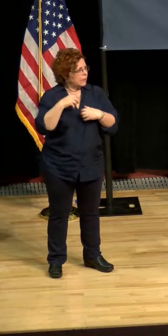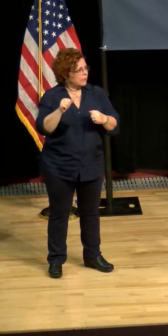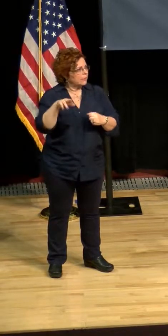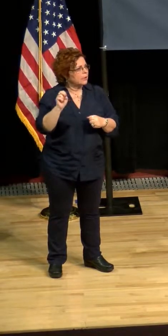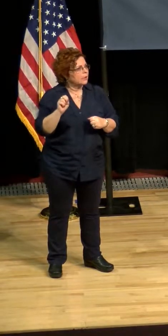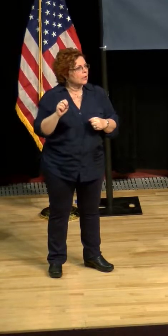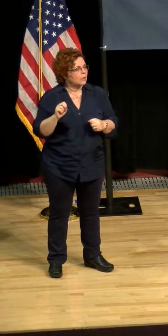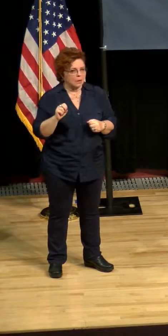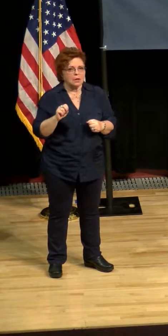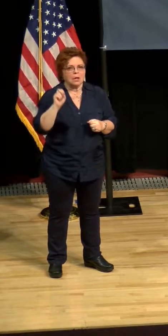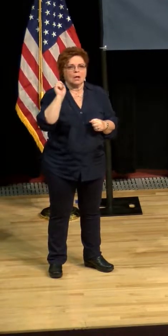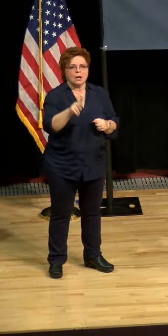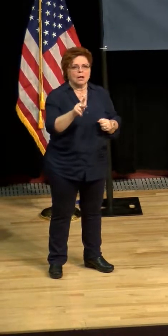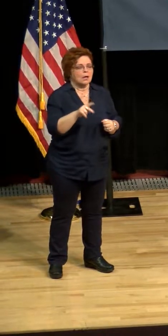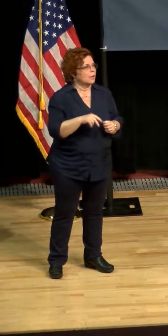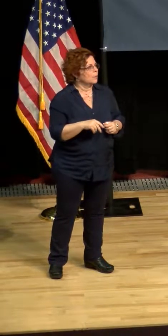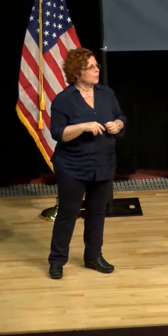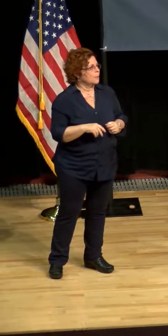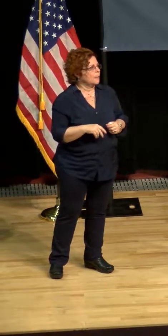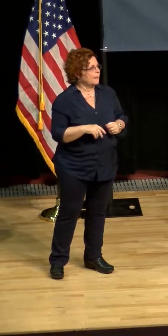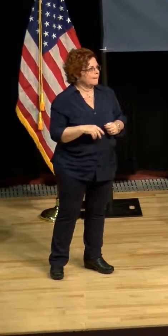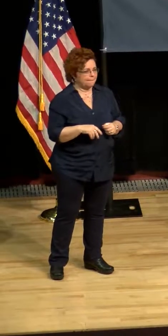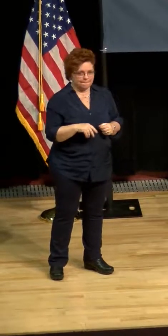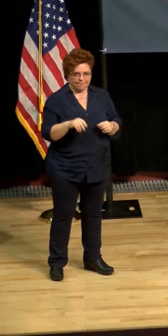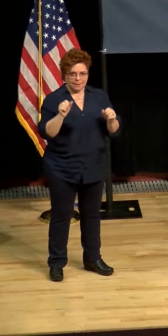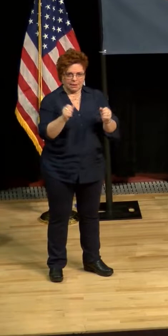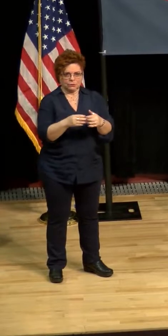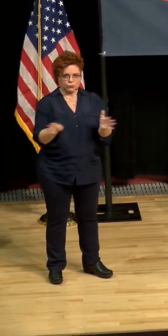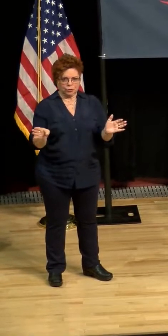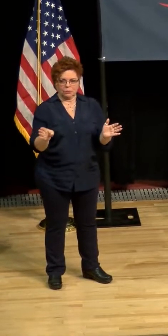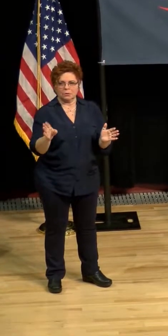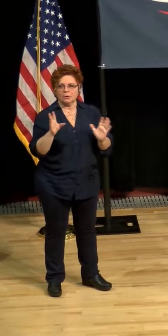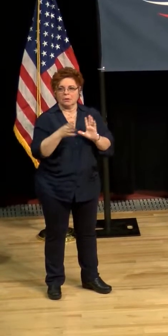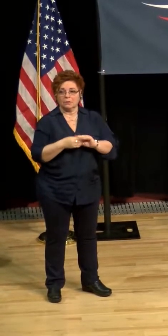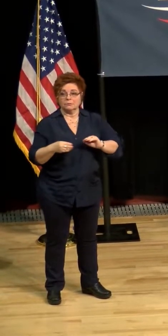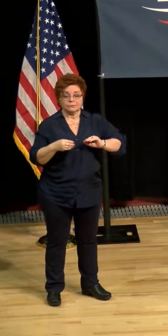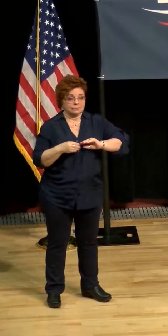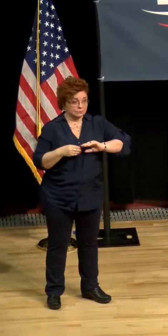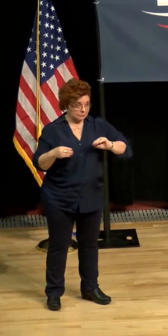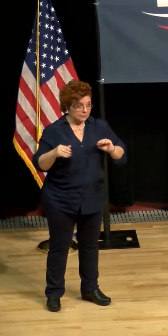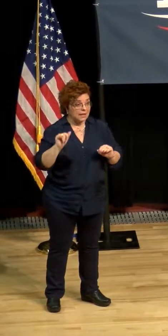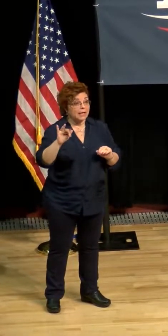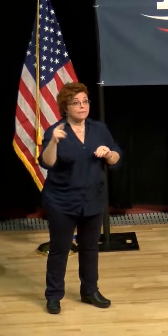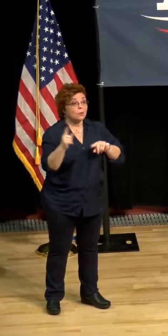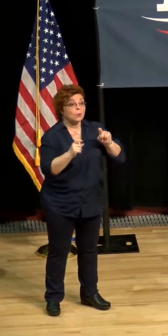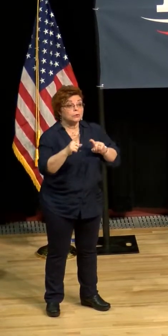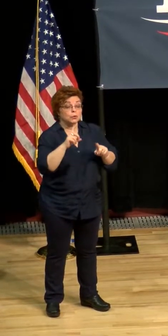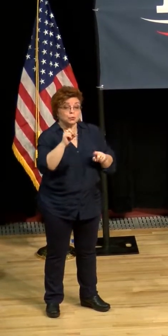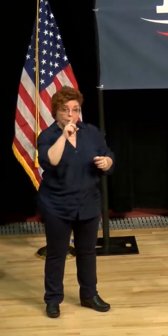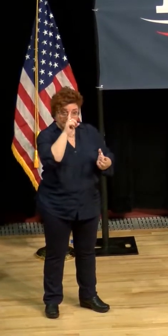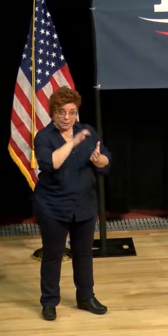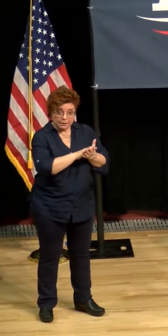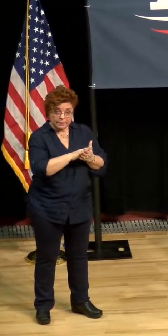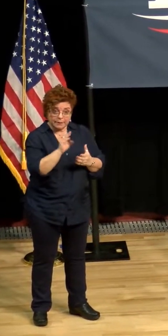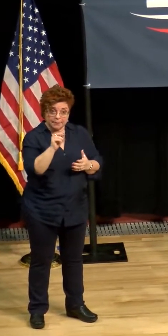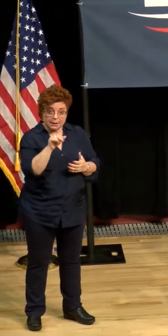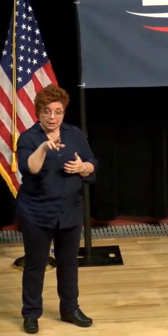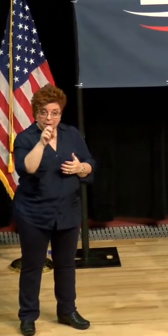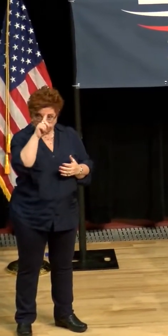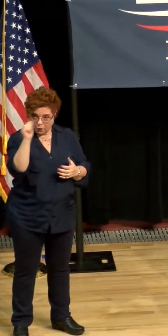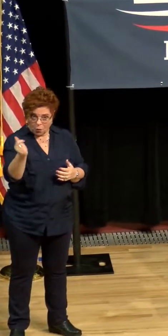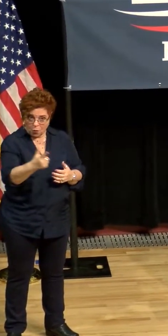Yeah. Okay. In general, this is the story. If the question is, do I believe in a Medicare for